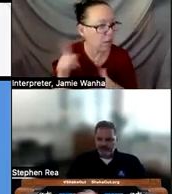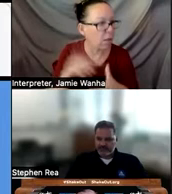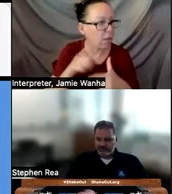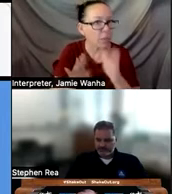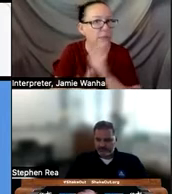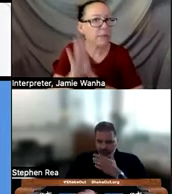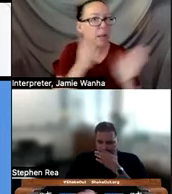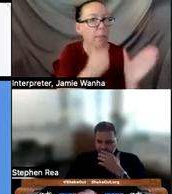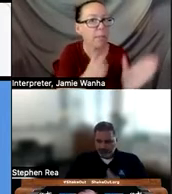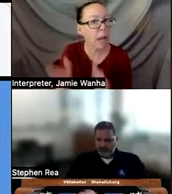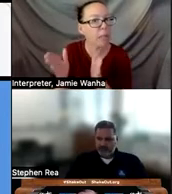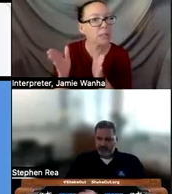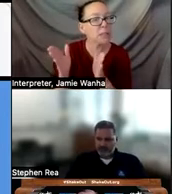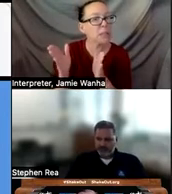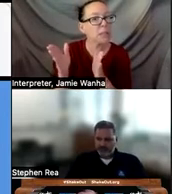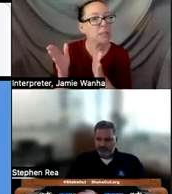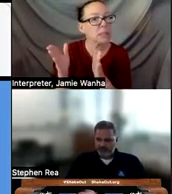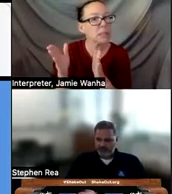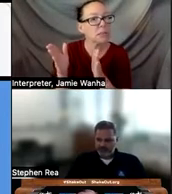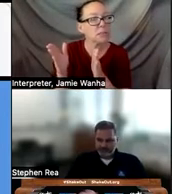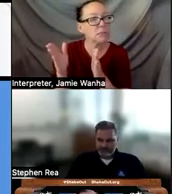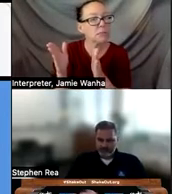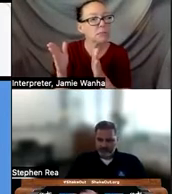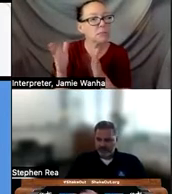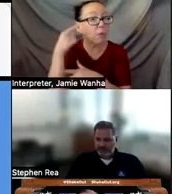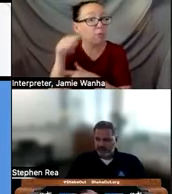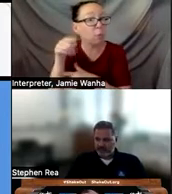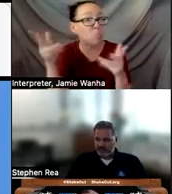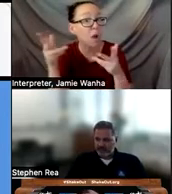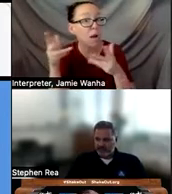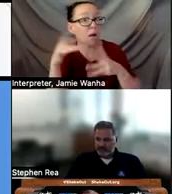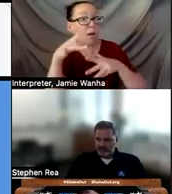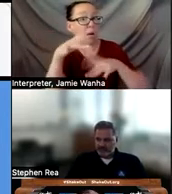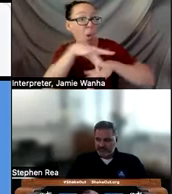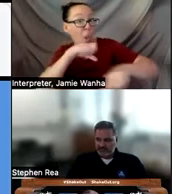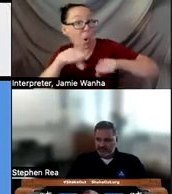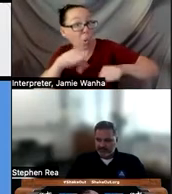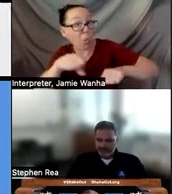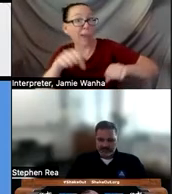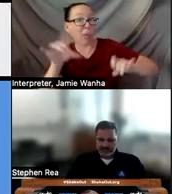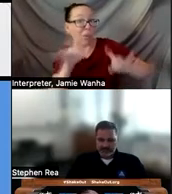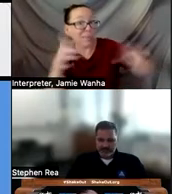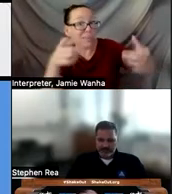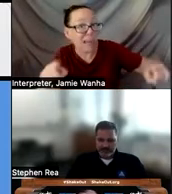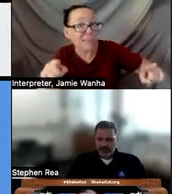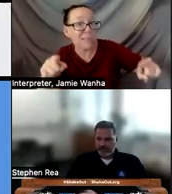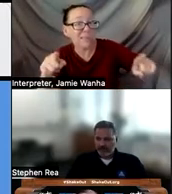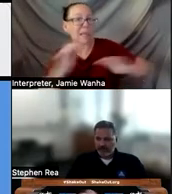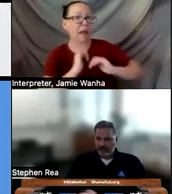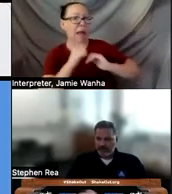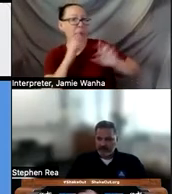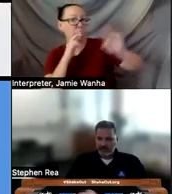plans and procedures for response and recovery from disasters. And of course, one of the biggest disasters we face and prepare for